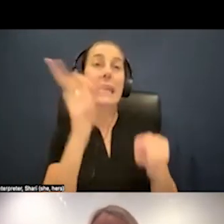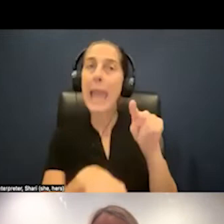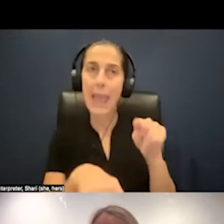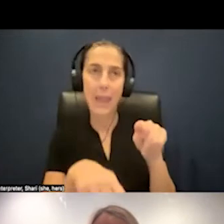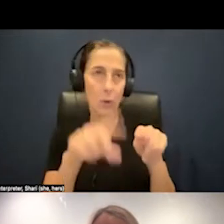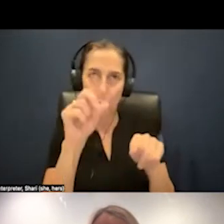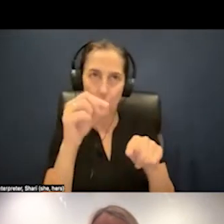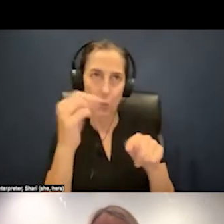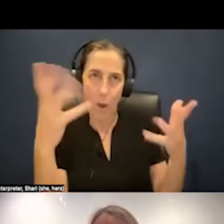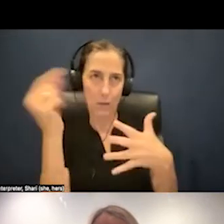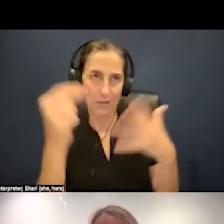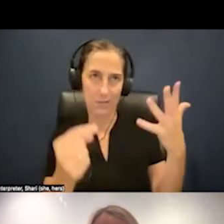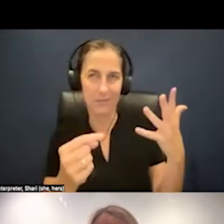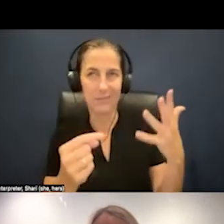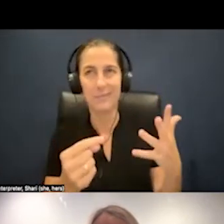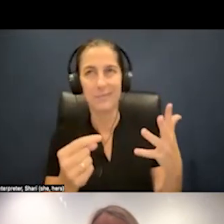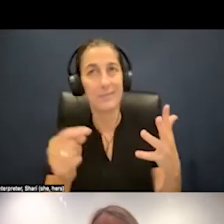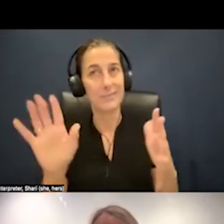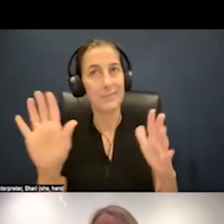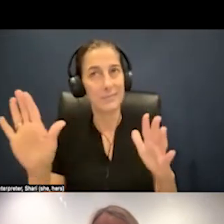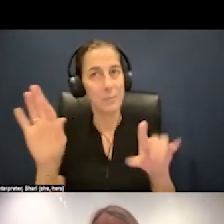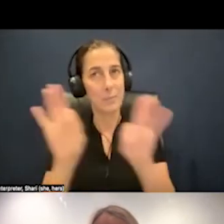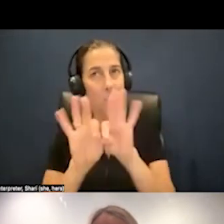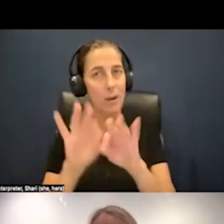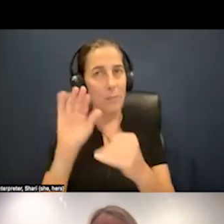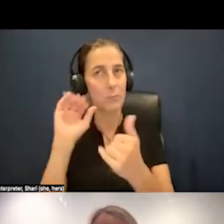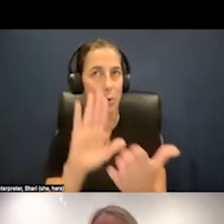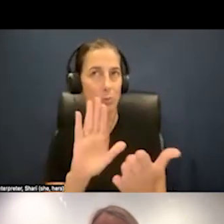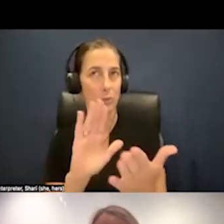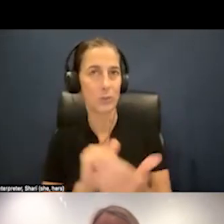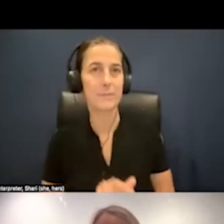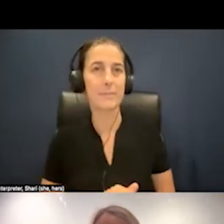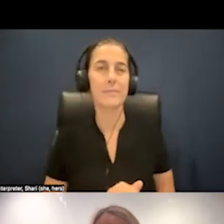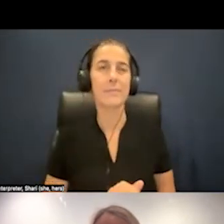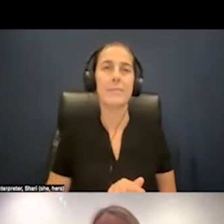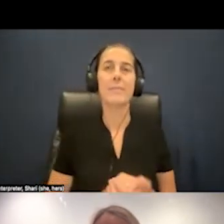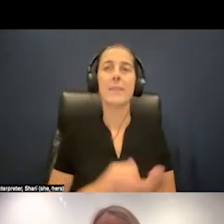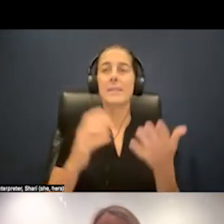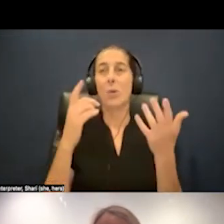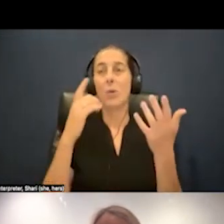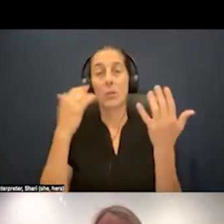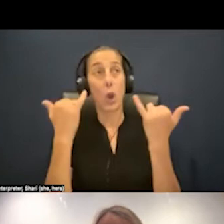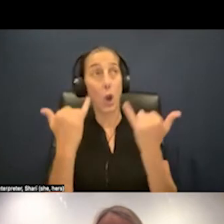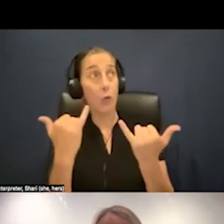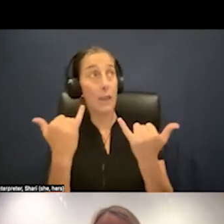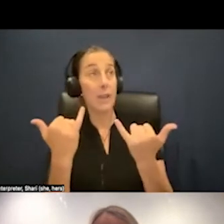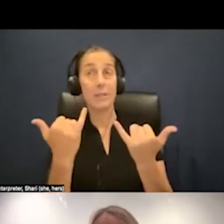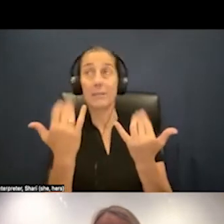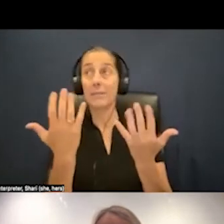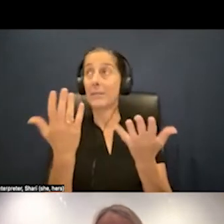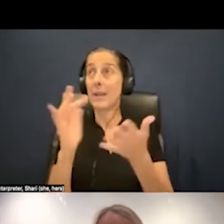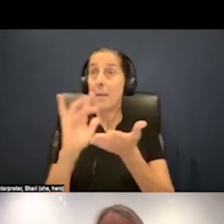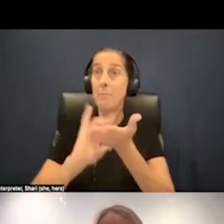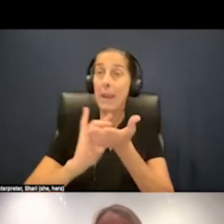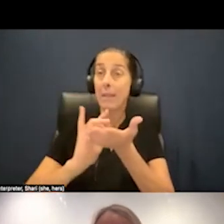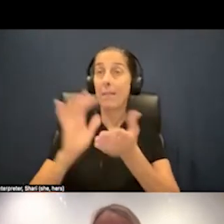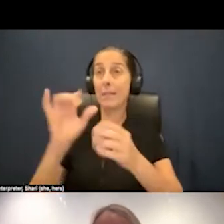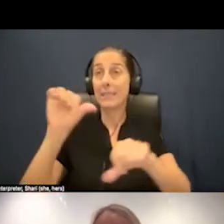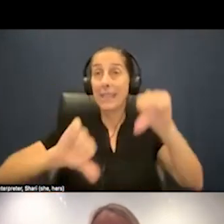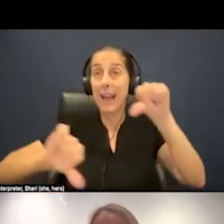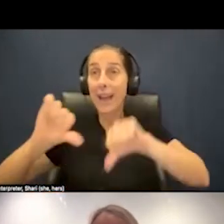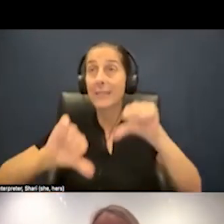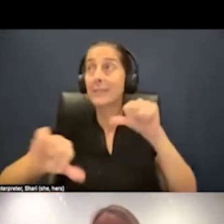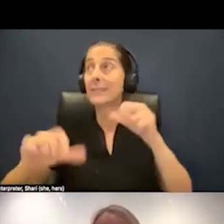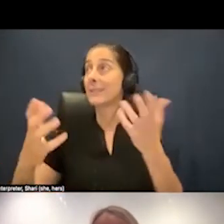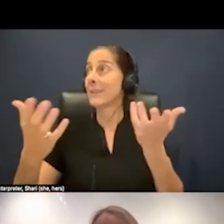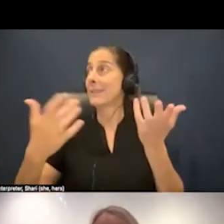it is that is doable within our current medical science, within the current resources within the area, whatever it is that